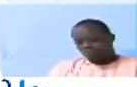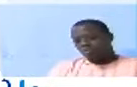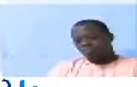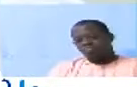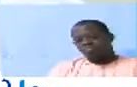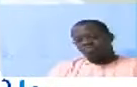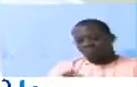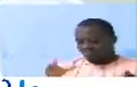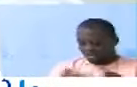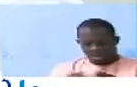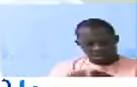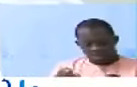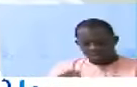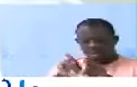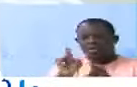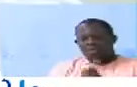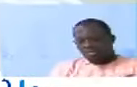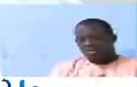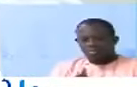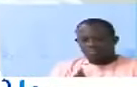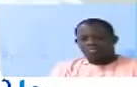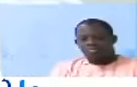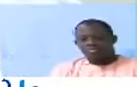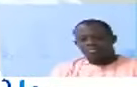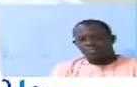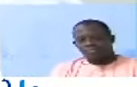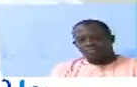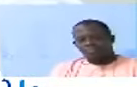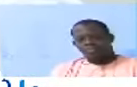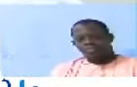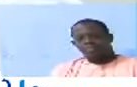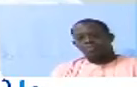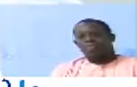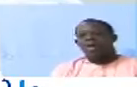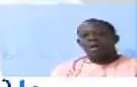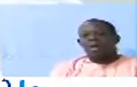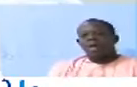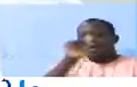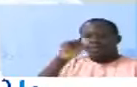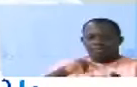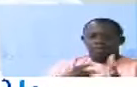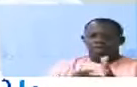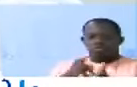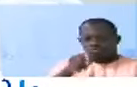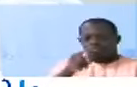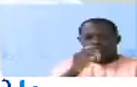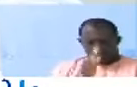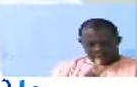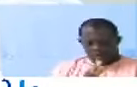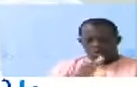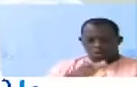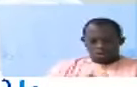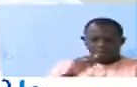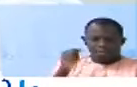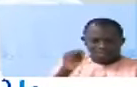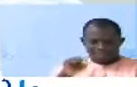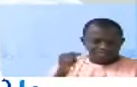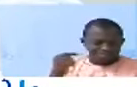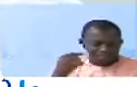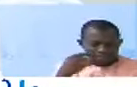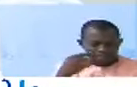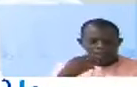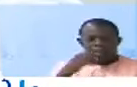And tell us, and you were eventually bailed on that day. Amunda ko koni nyal laban wolu ni ina na bail di